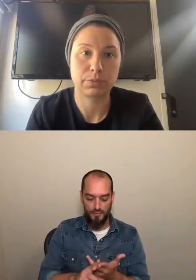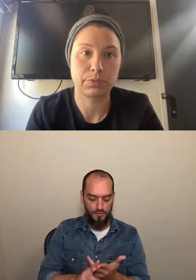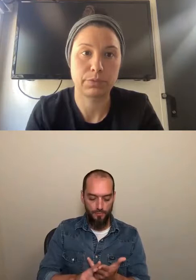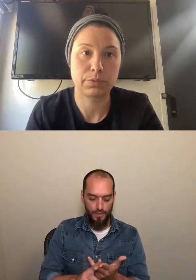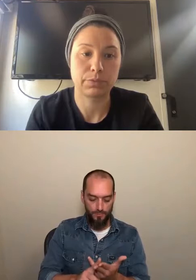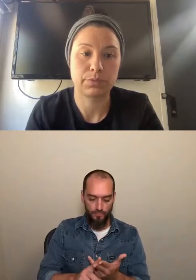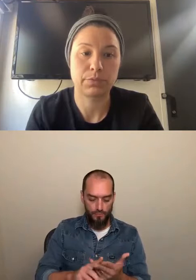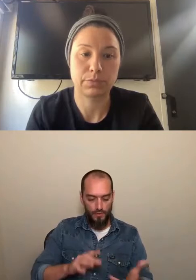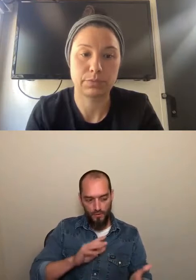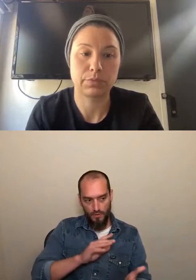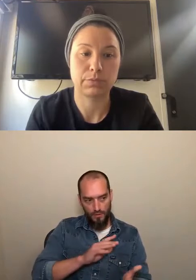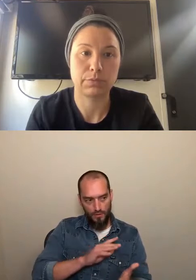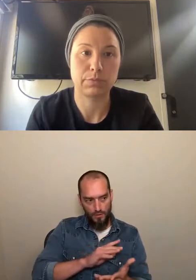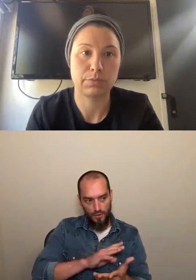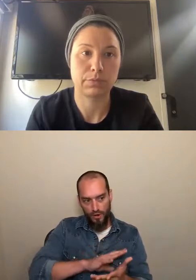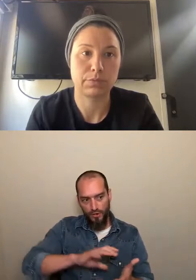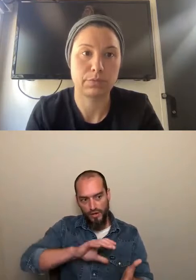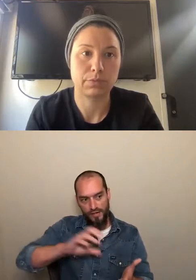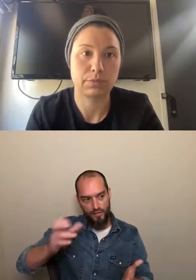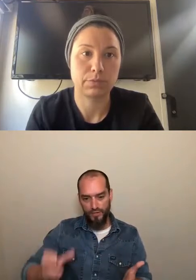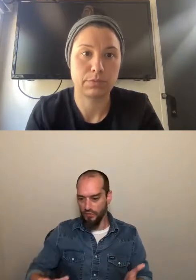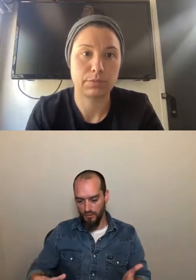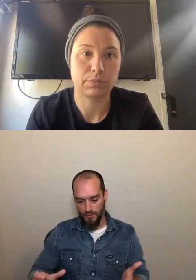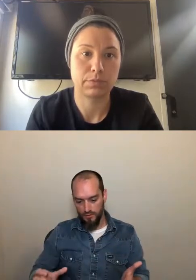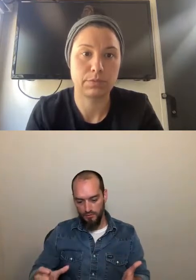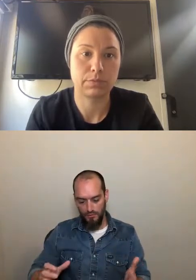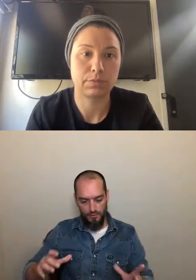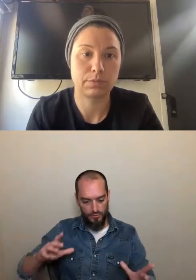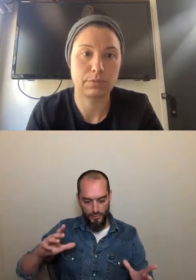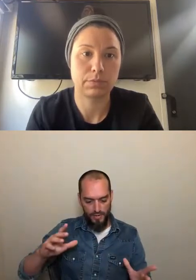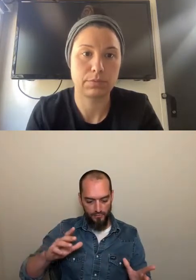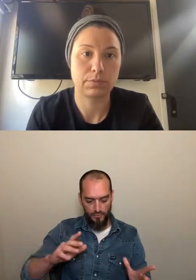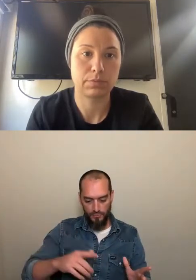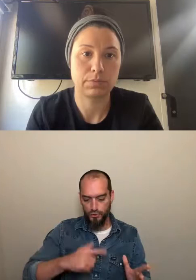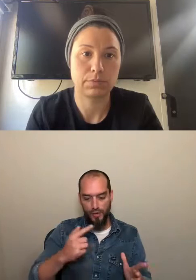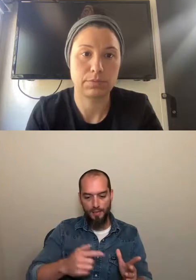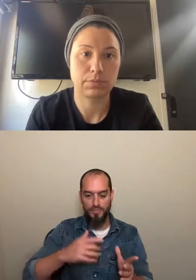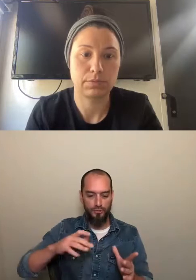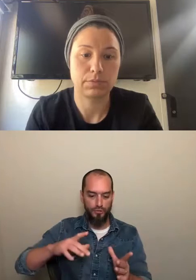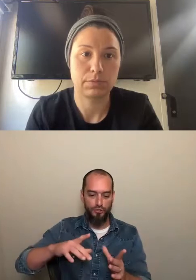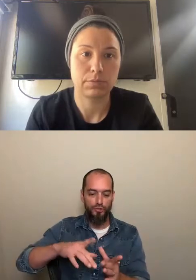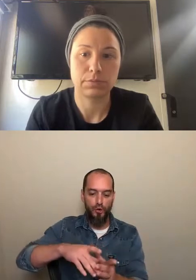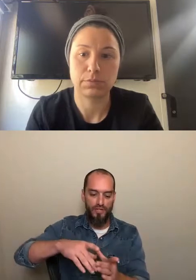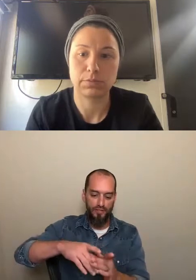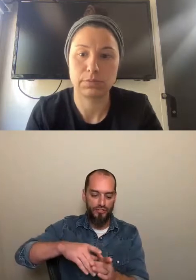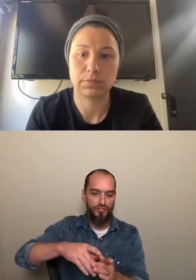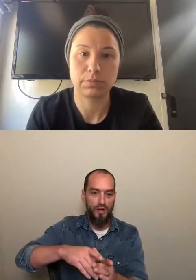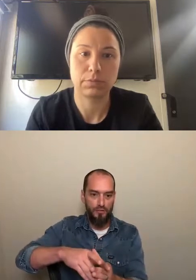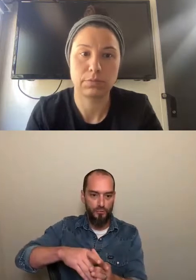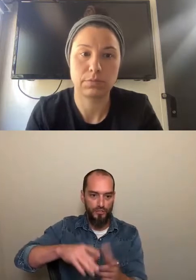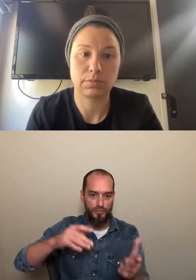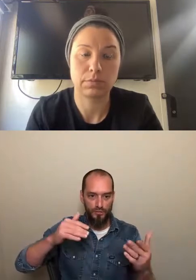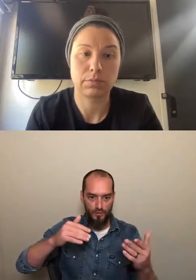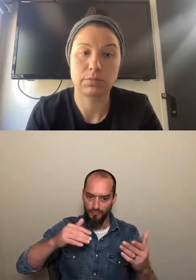duct, but you know, are there 90 degree turns? Do we have straps that are just choking the